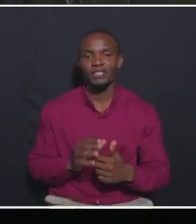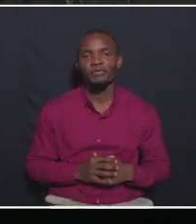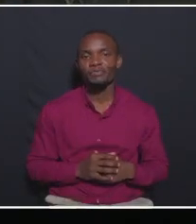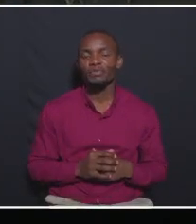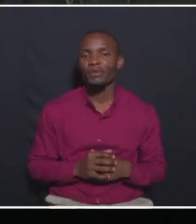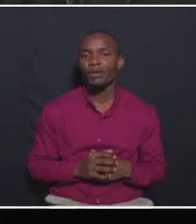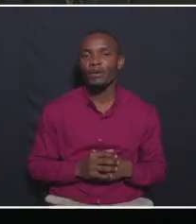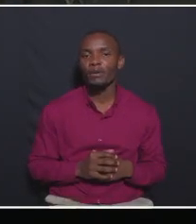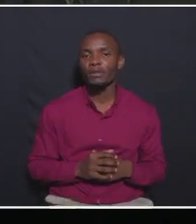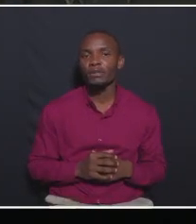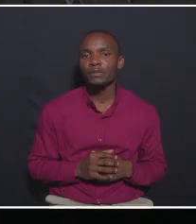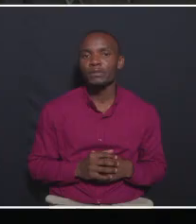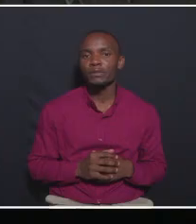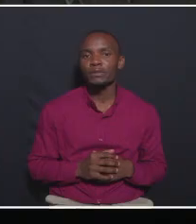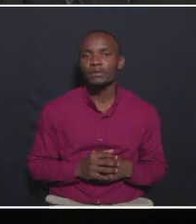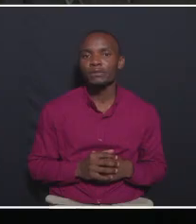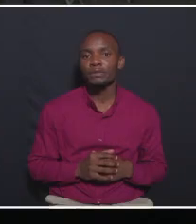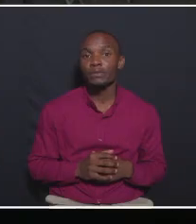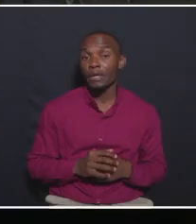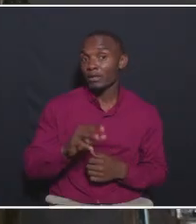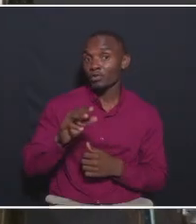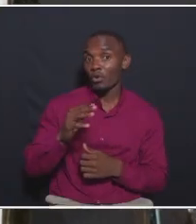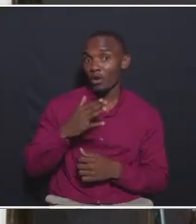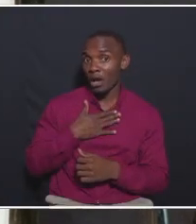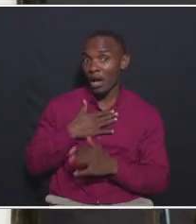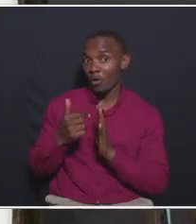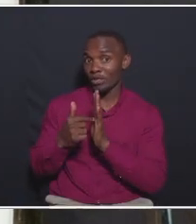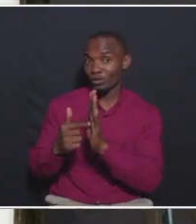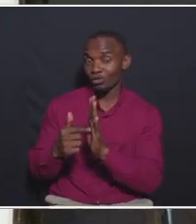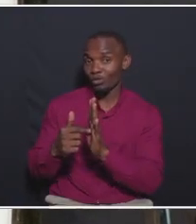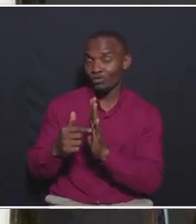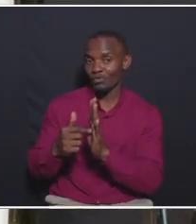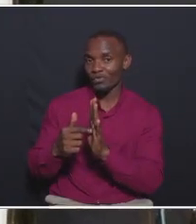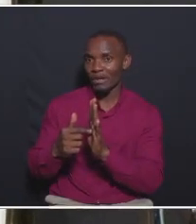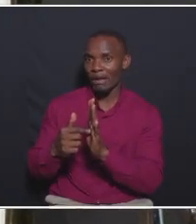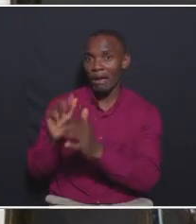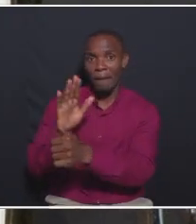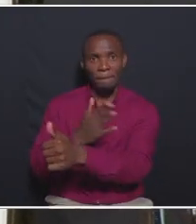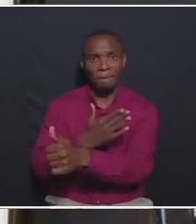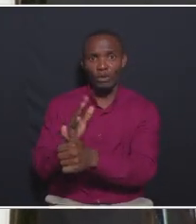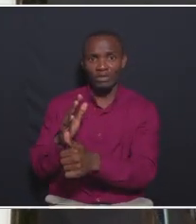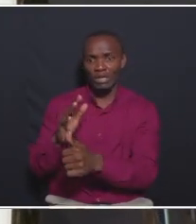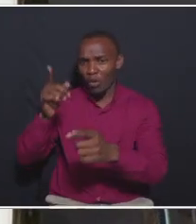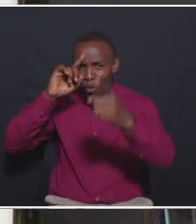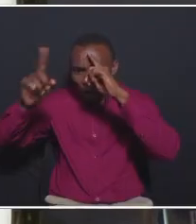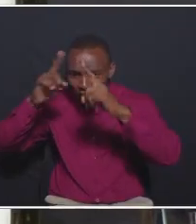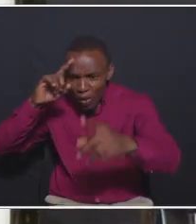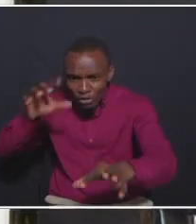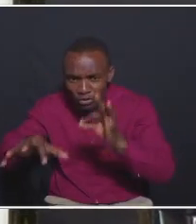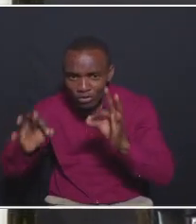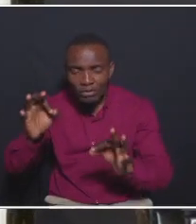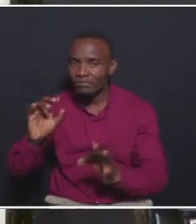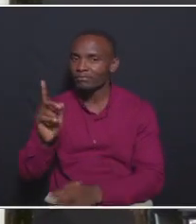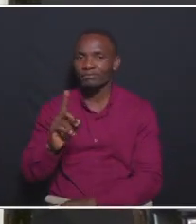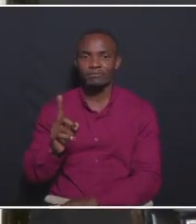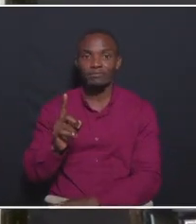one thing about MTV Sugar, music is not randomly selected. It's intentional.